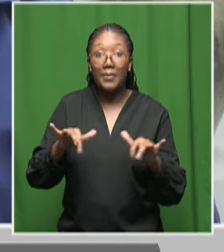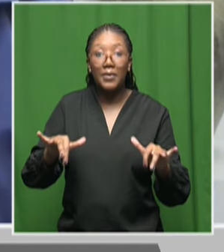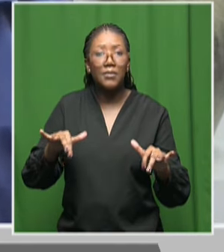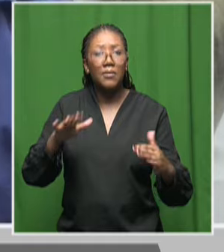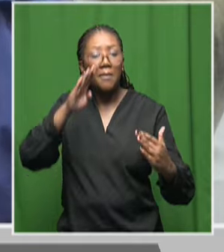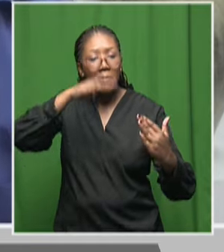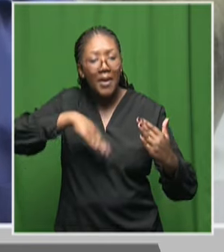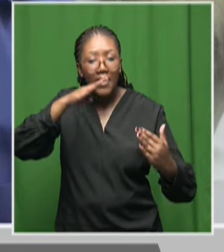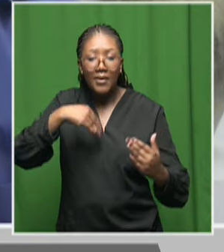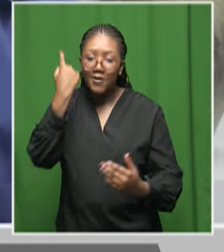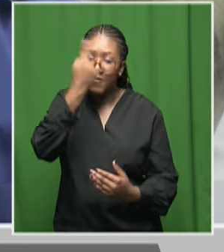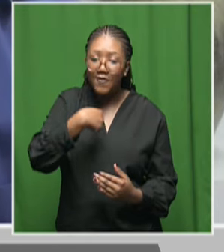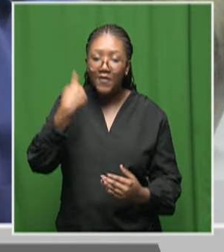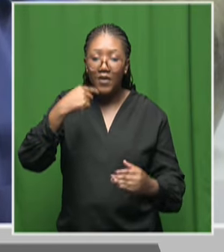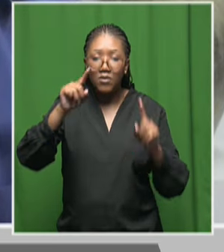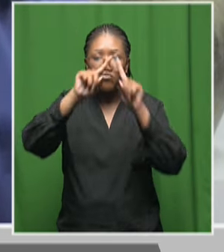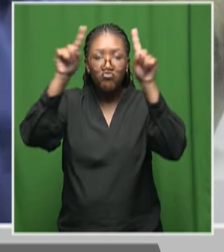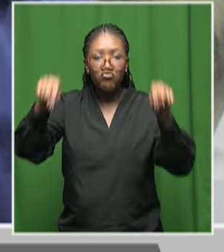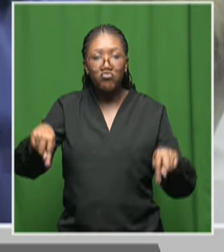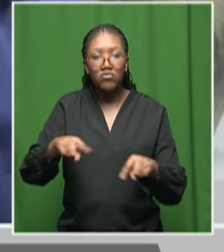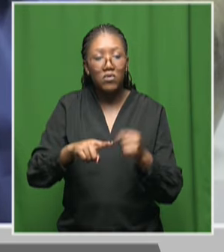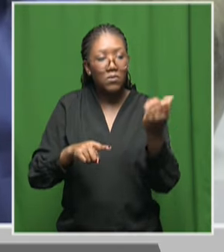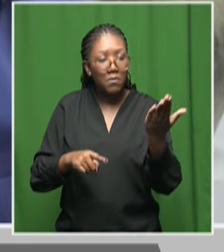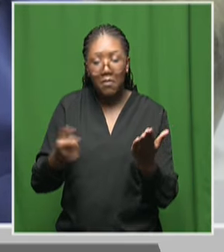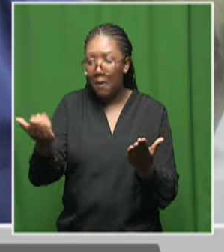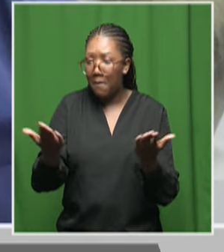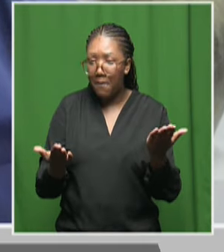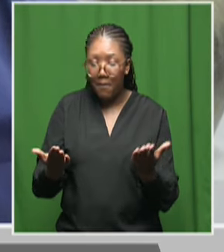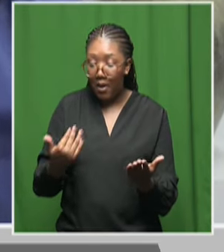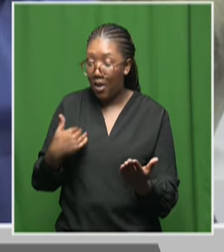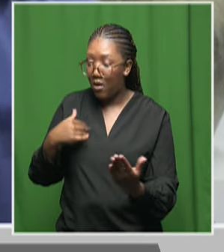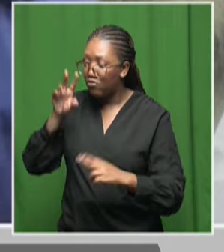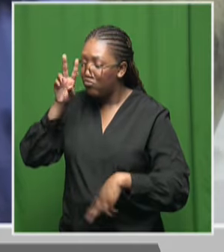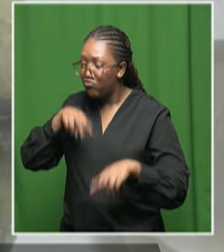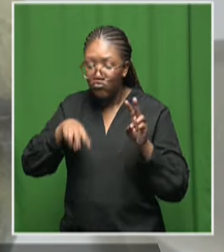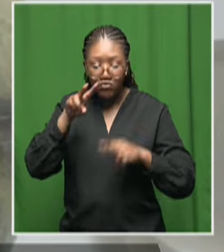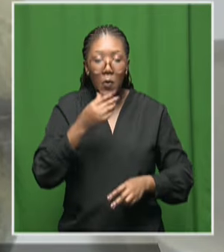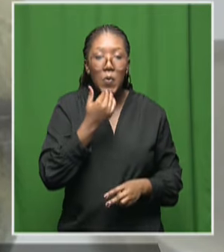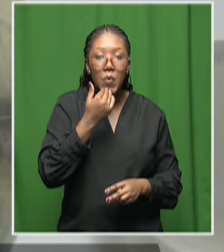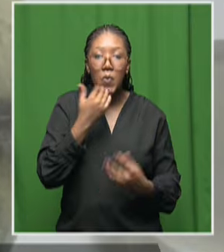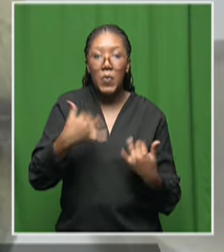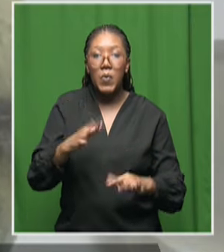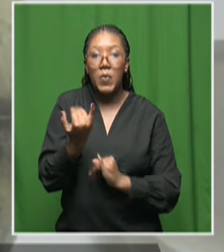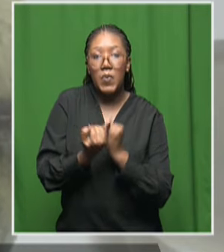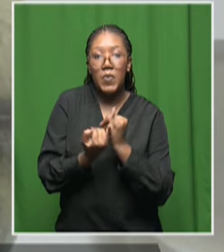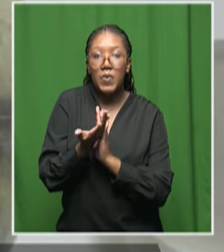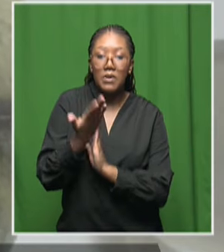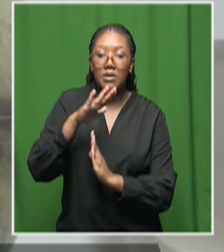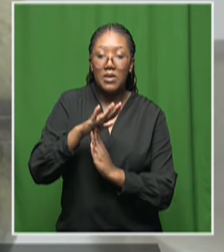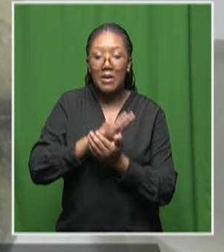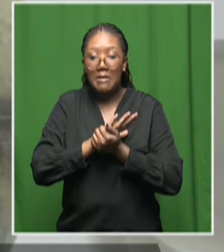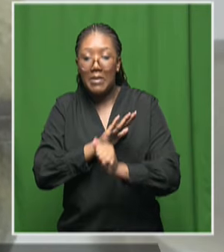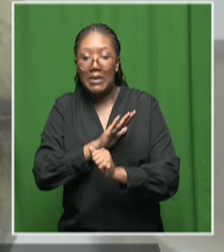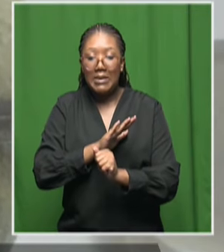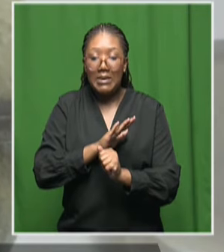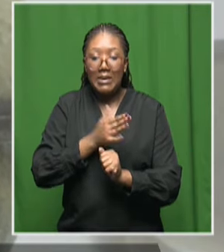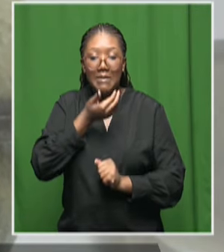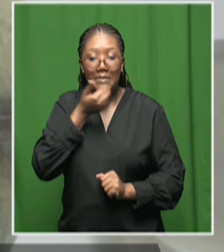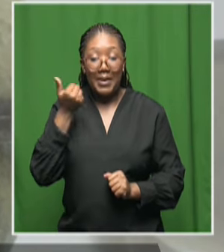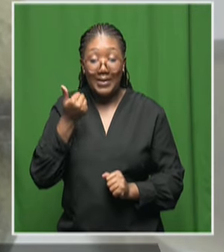about 600 until about 1,200, which was our max entries, from artists all over South Africa, aged